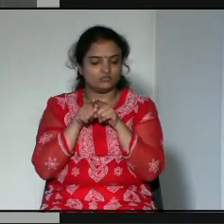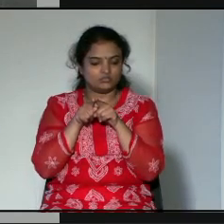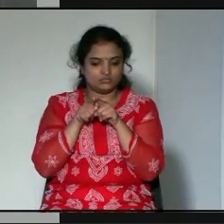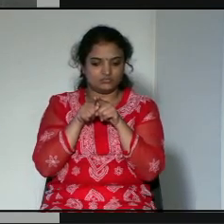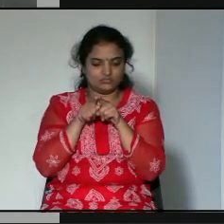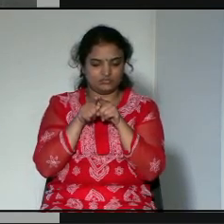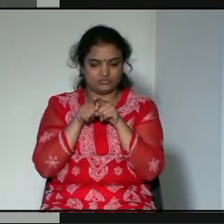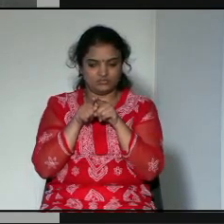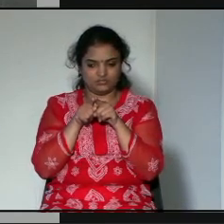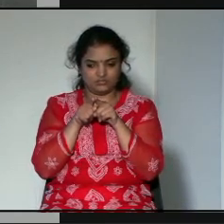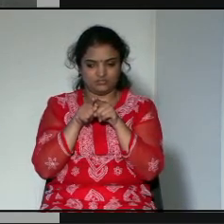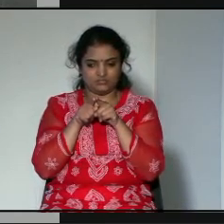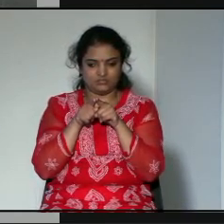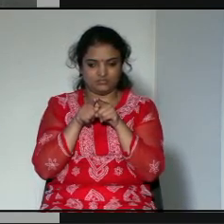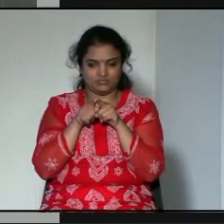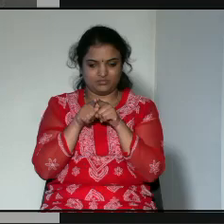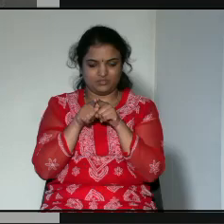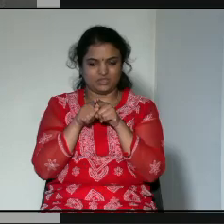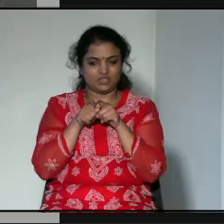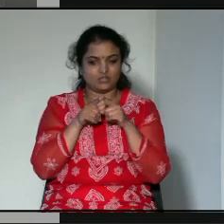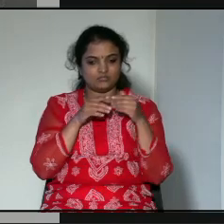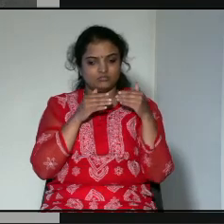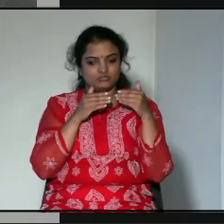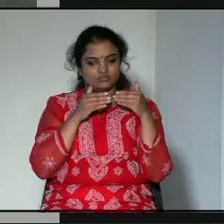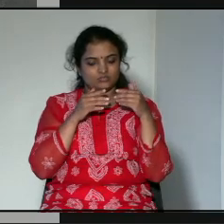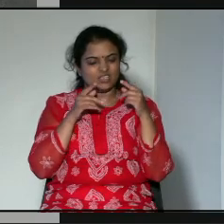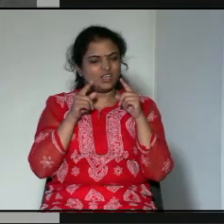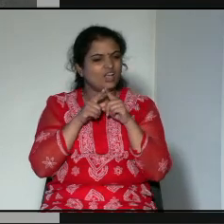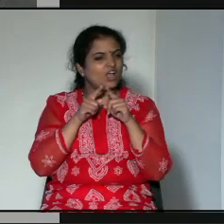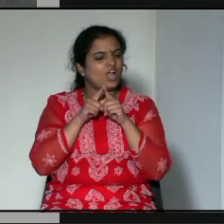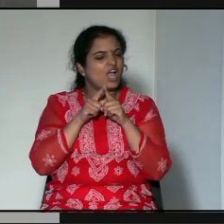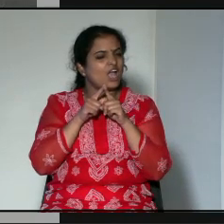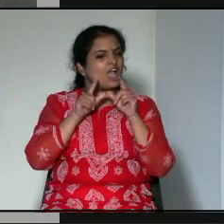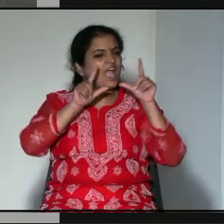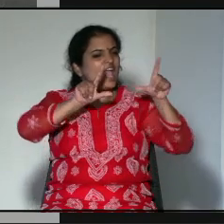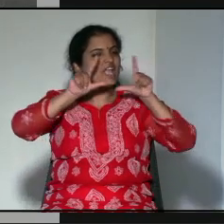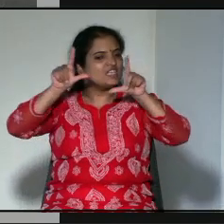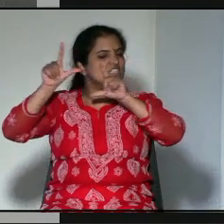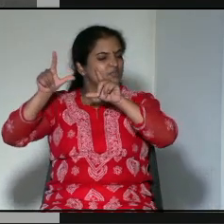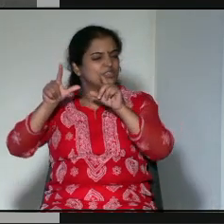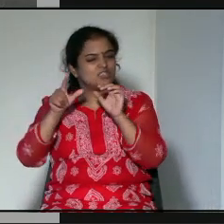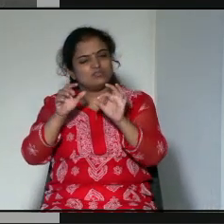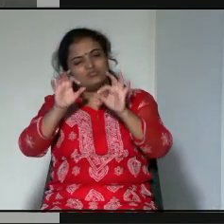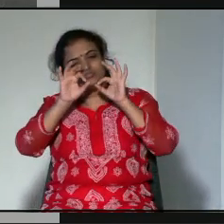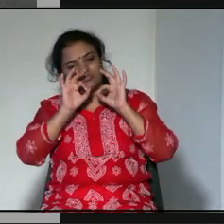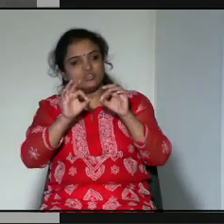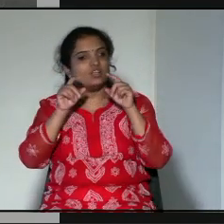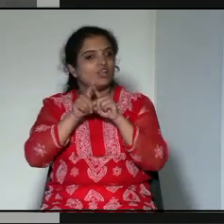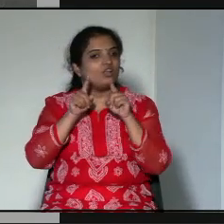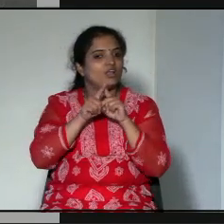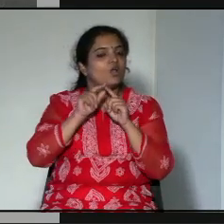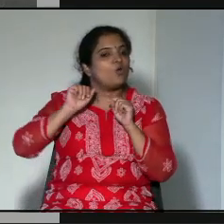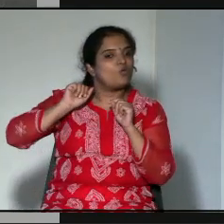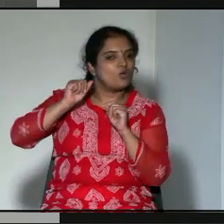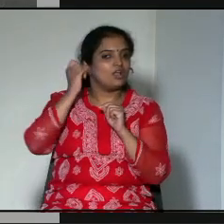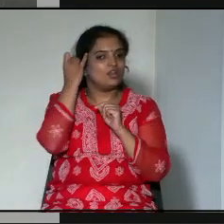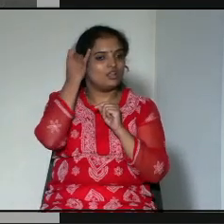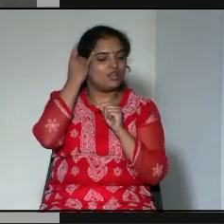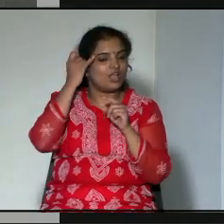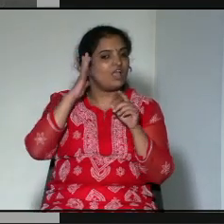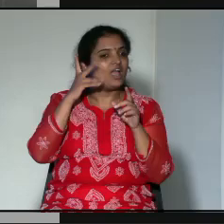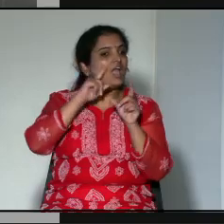was entering a peak phase of her sculpting and exhibition career with a series of major shows happening almost every